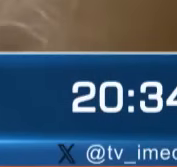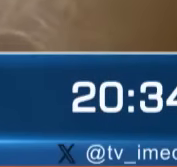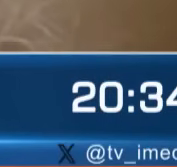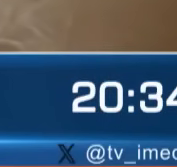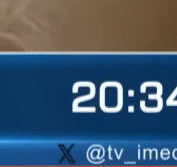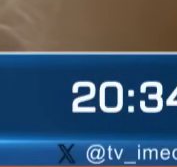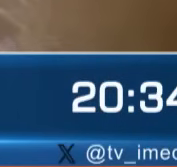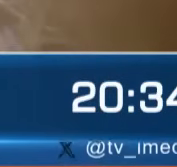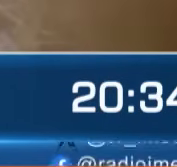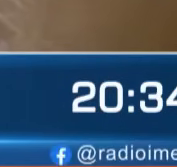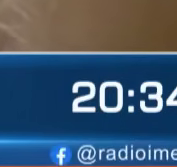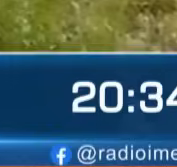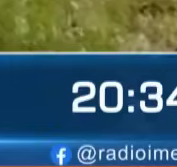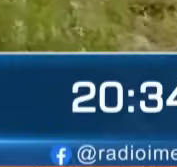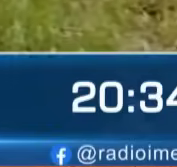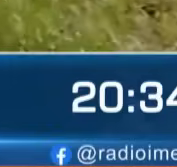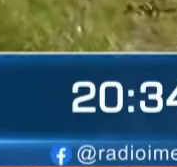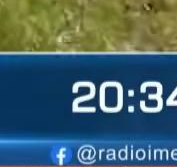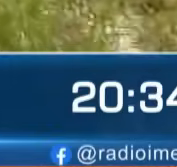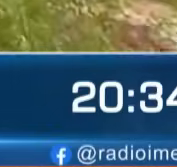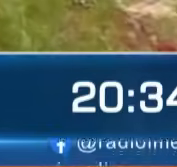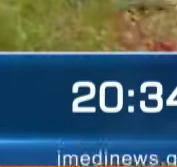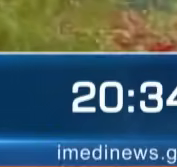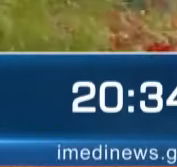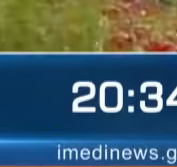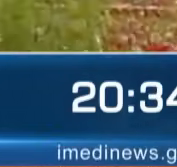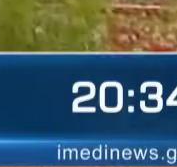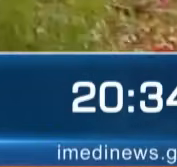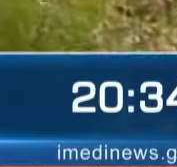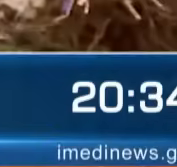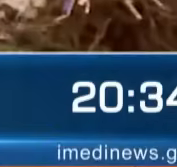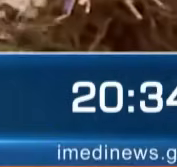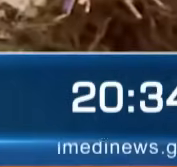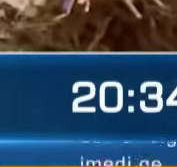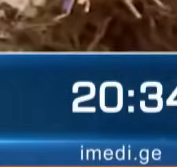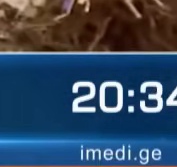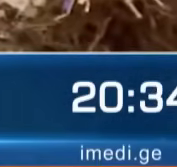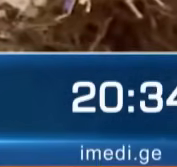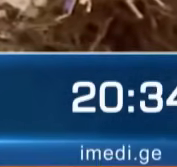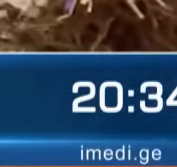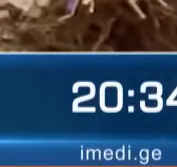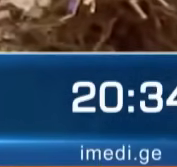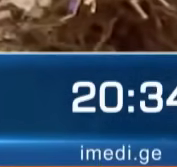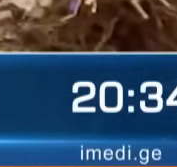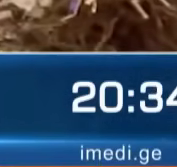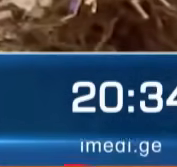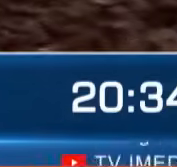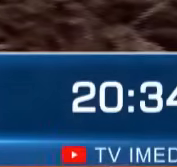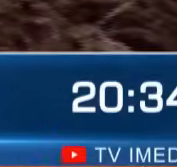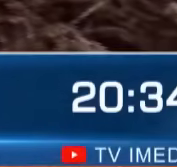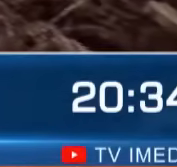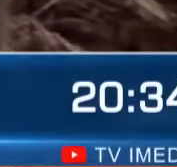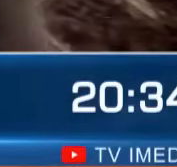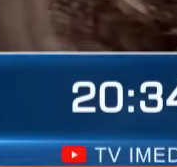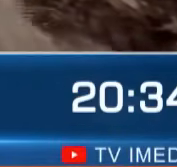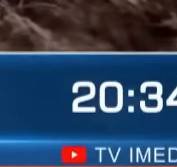as Bagdachim called Irtia Damianica Daucha, Tradaihopa, Machoris Orim Tiretlovani. Some shops called Xebis Department